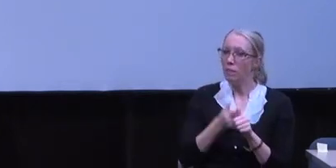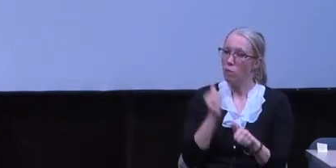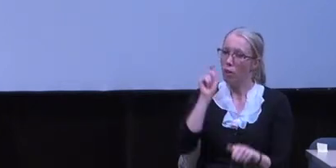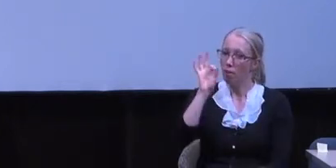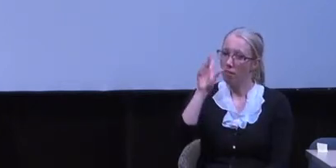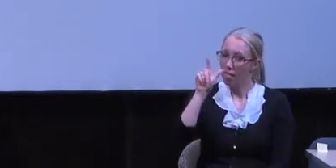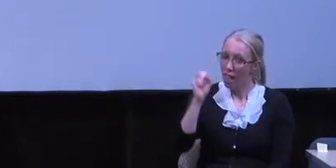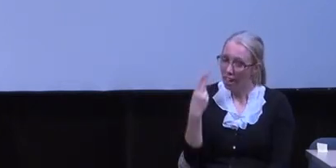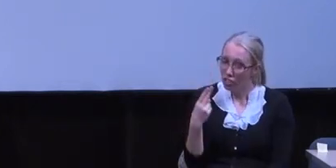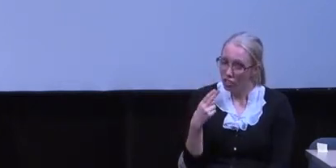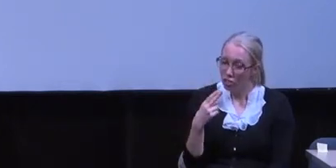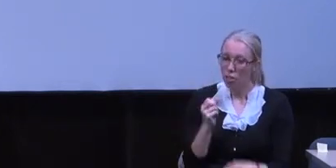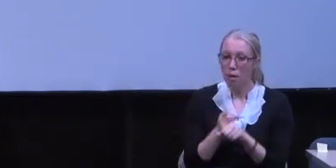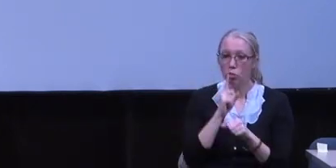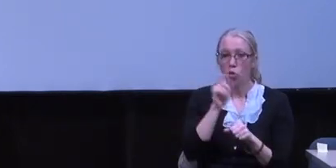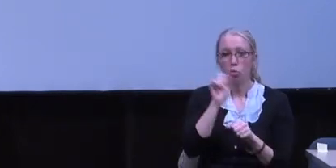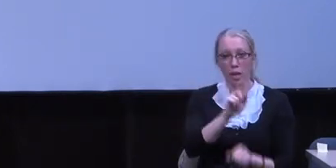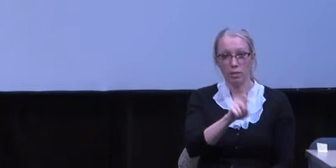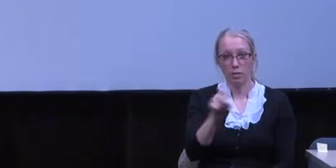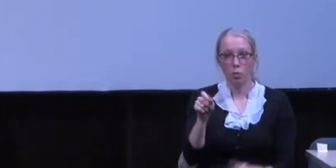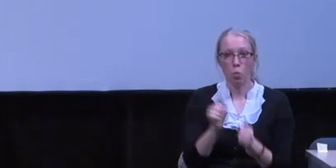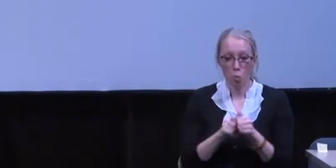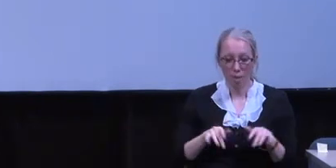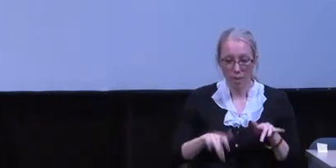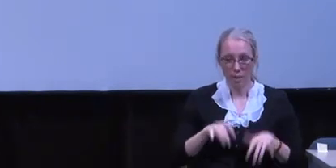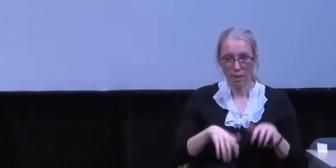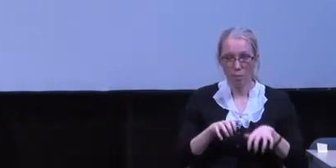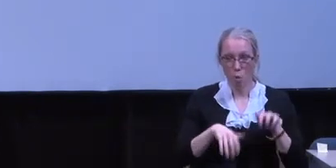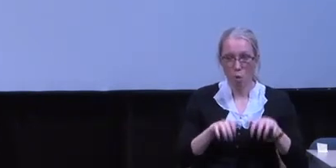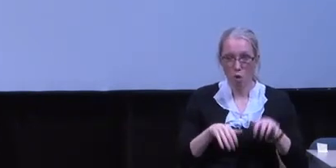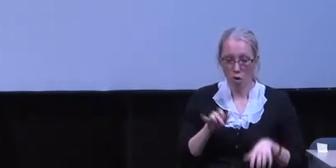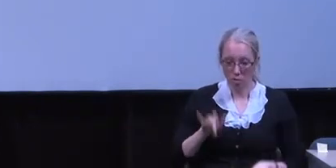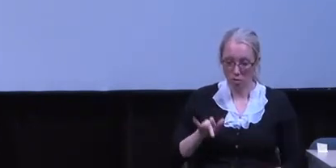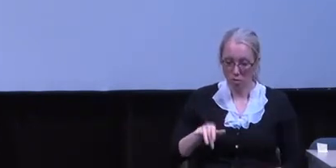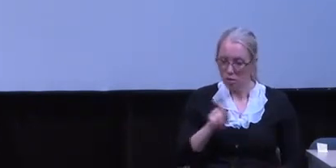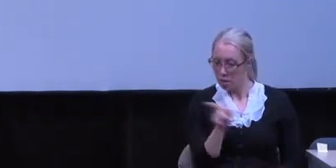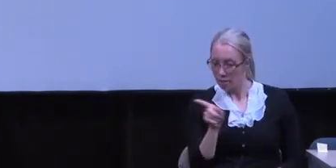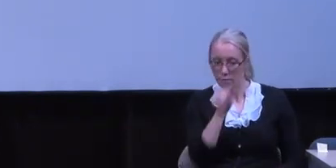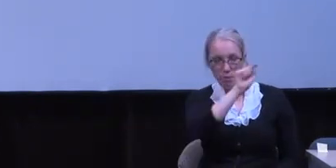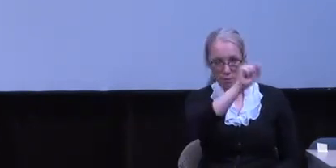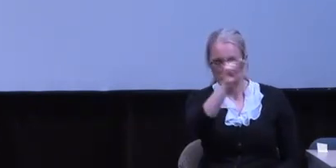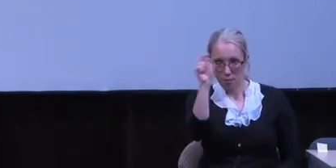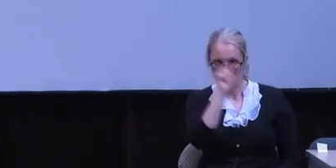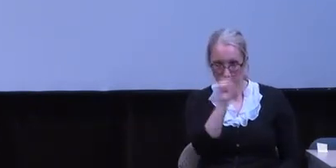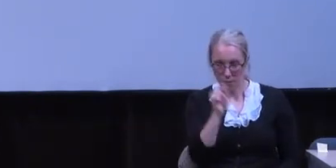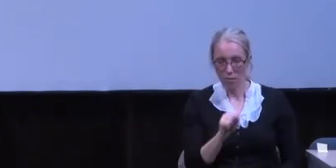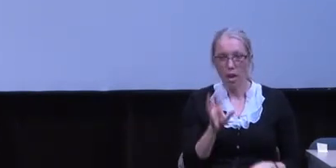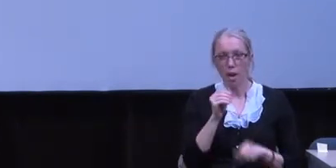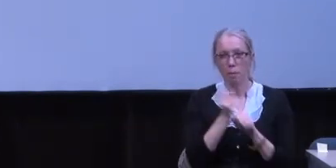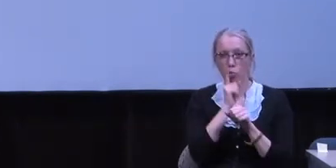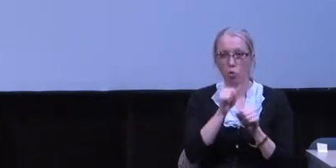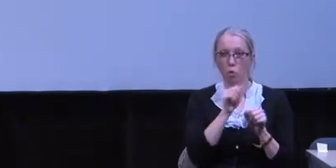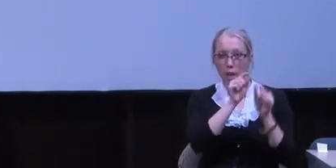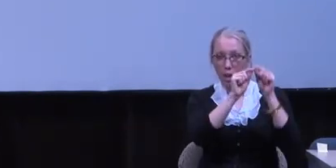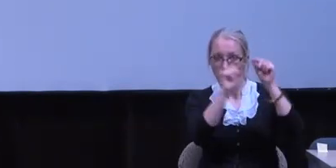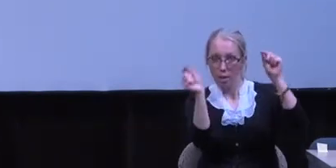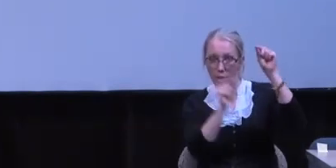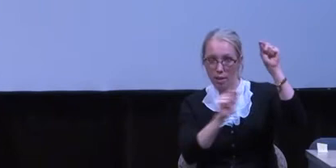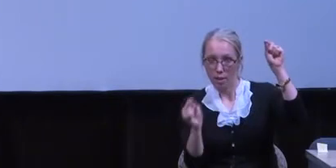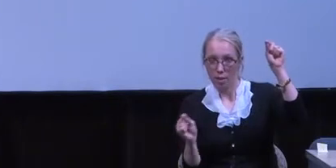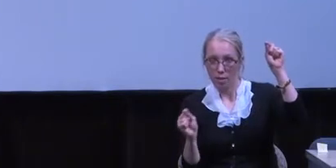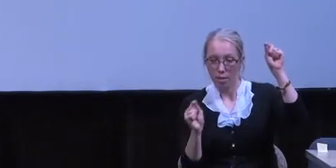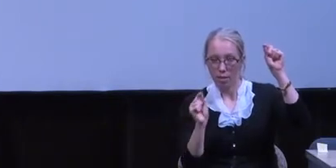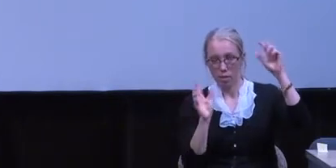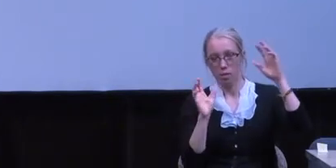sure that you can do the no mouse rule and see if you can actually highlight the text instead of it being an image. And that